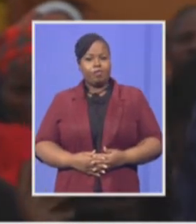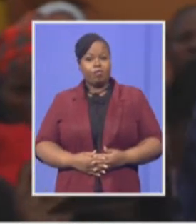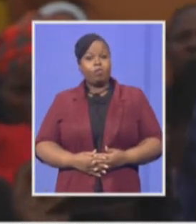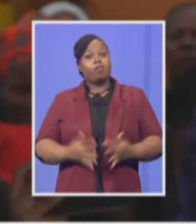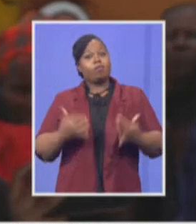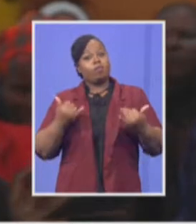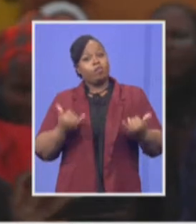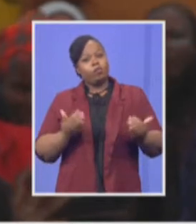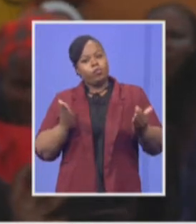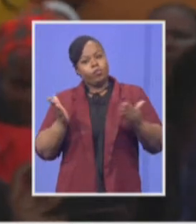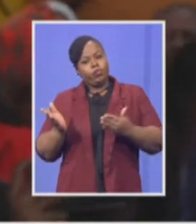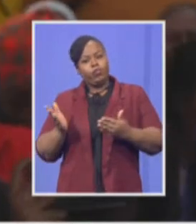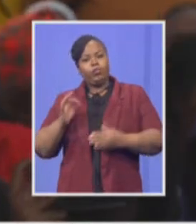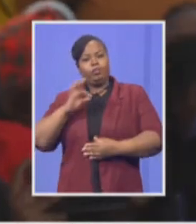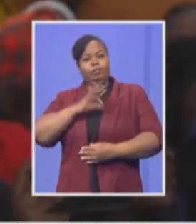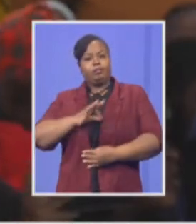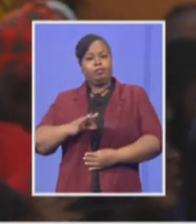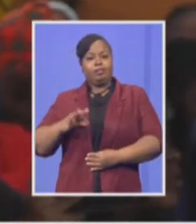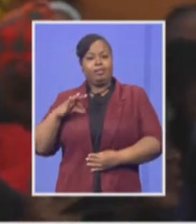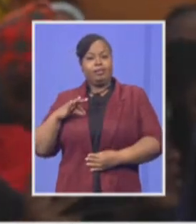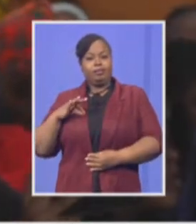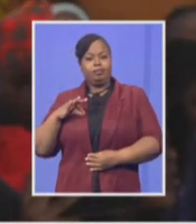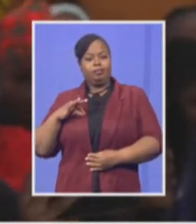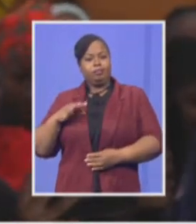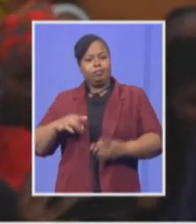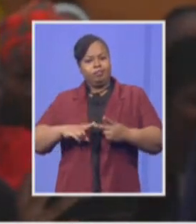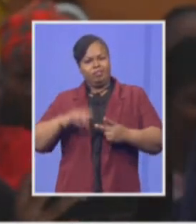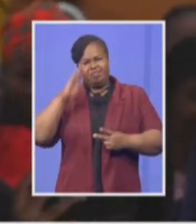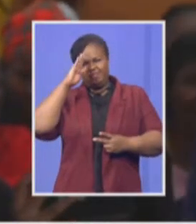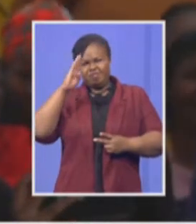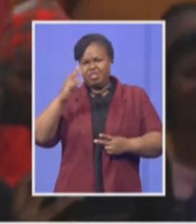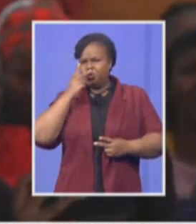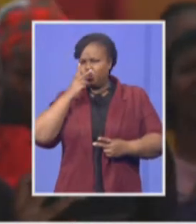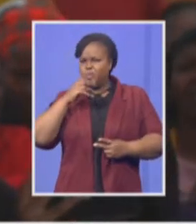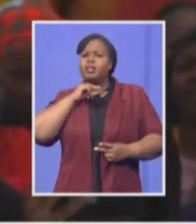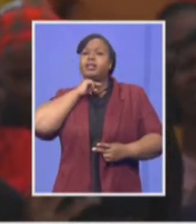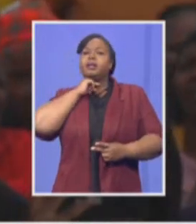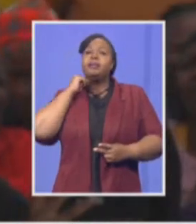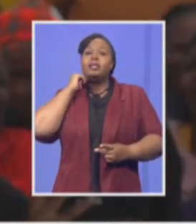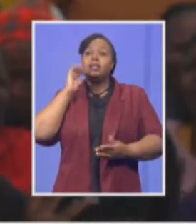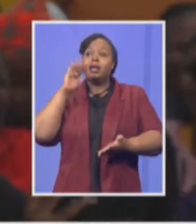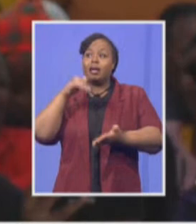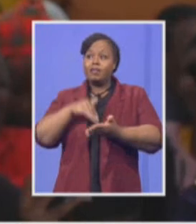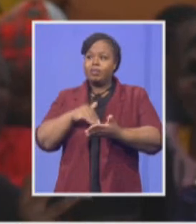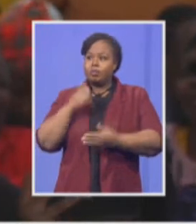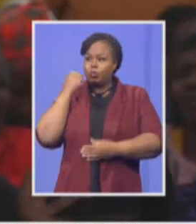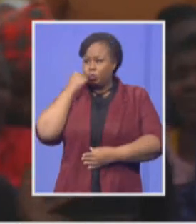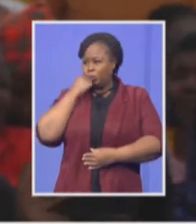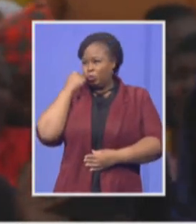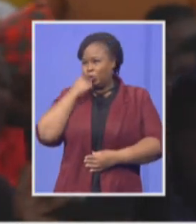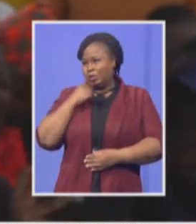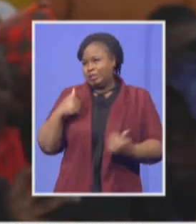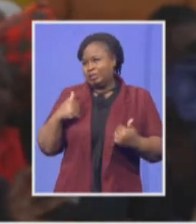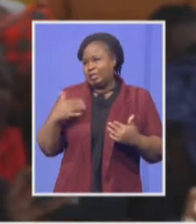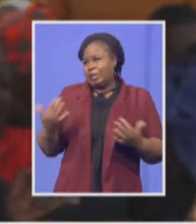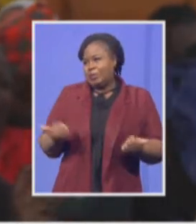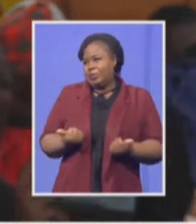Ngizaqala nginikeze umeya ngibingelele ngona abafundisi nabo sebefikile saxolisa abafundisi